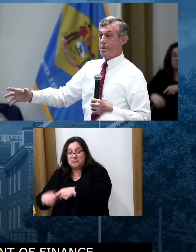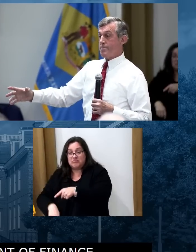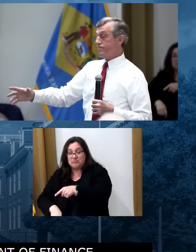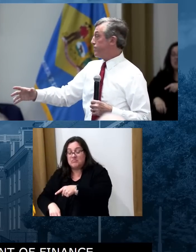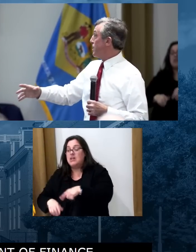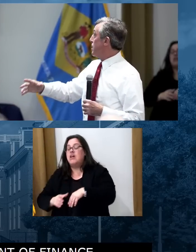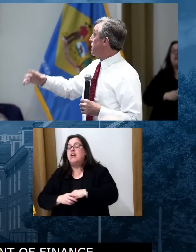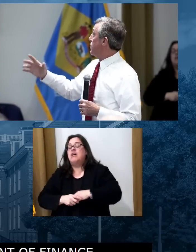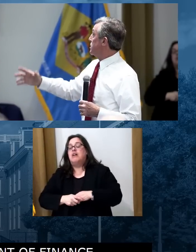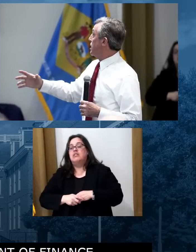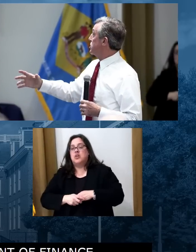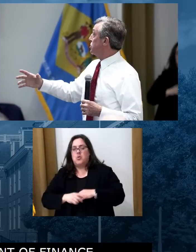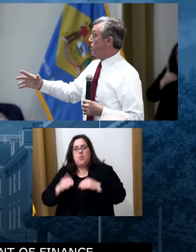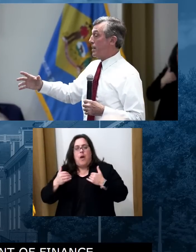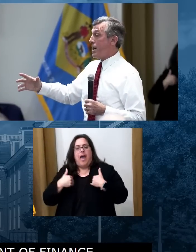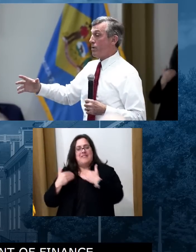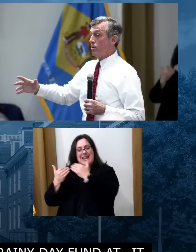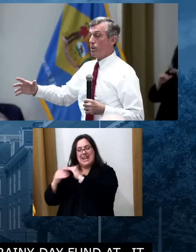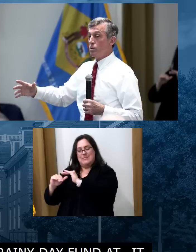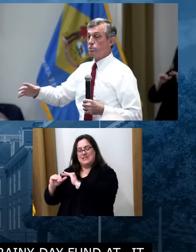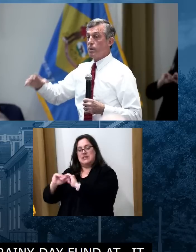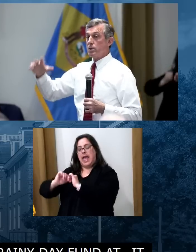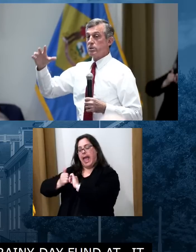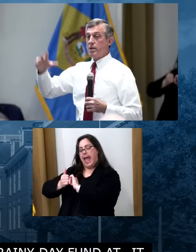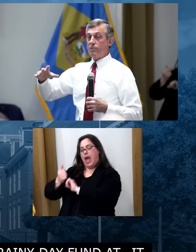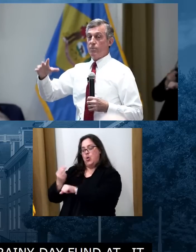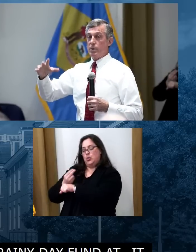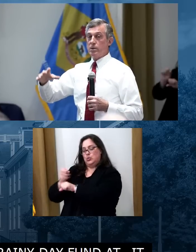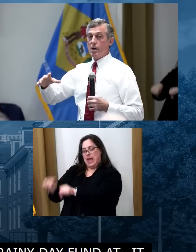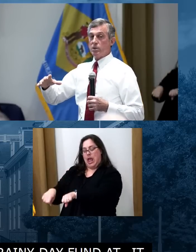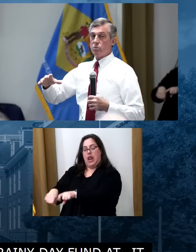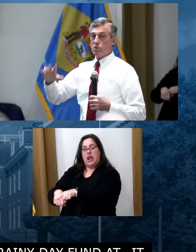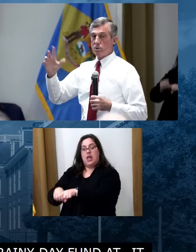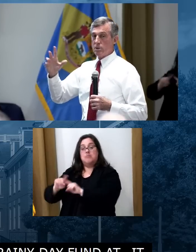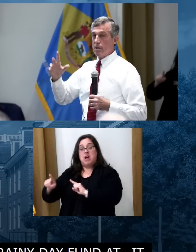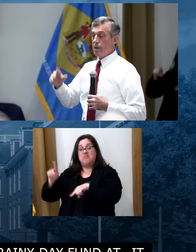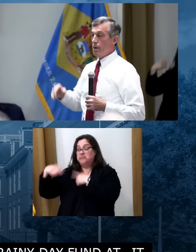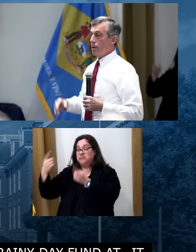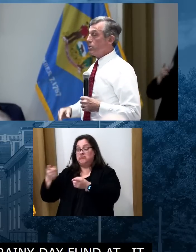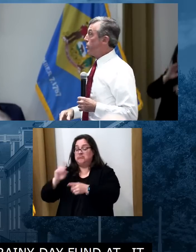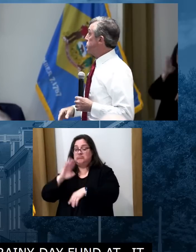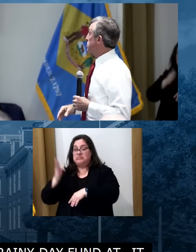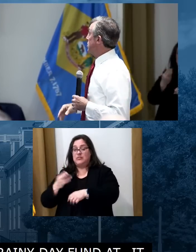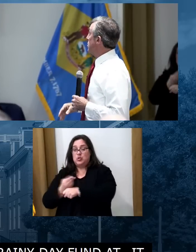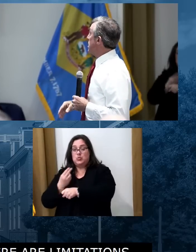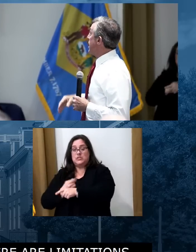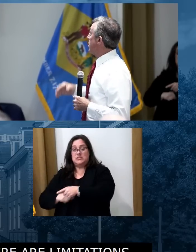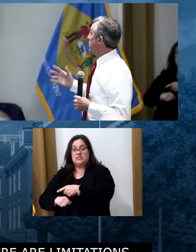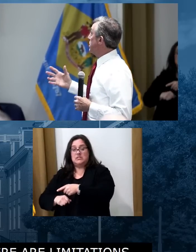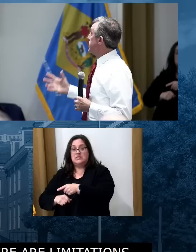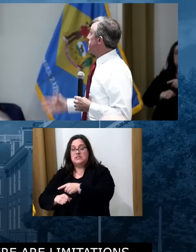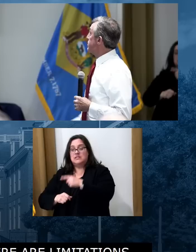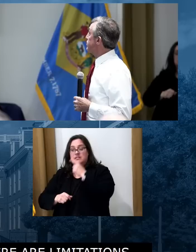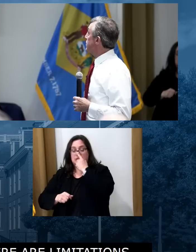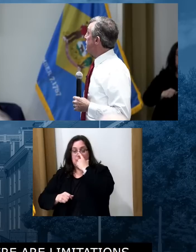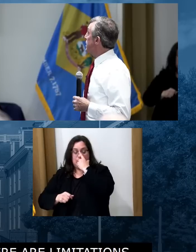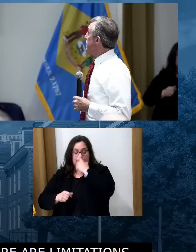are limitations around how it can be used, but it's never been touched, which goes to